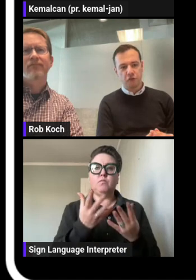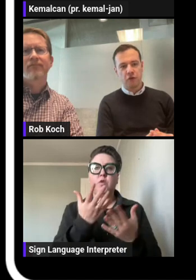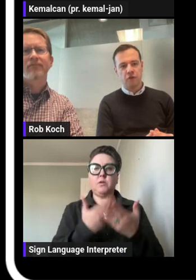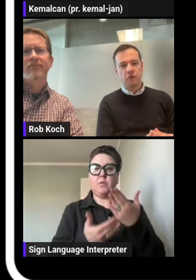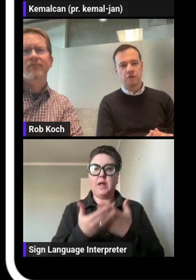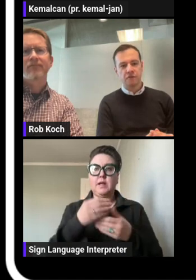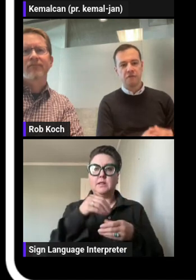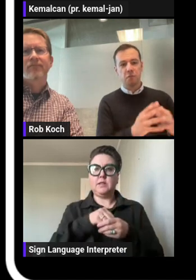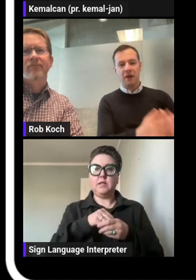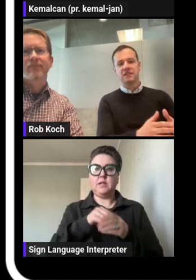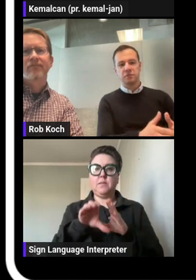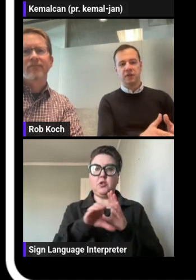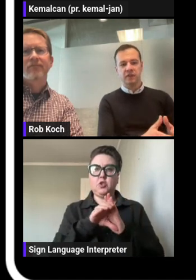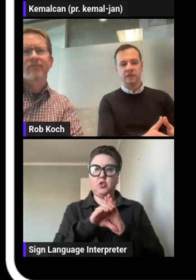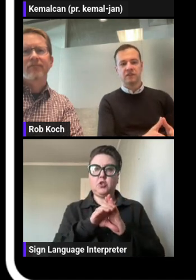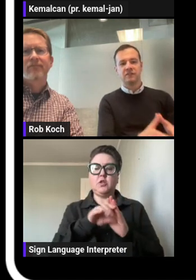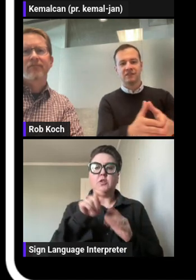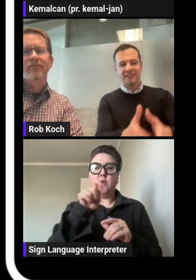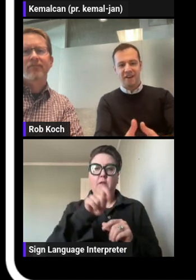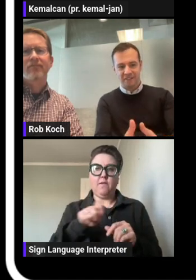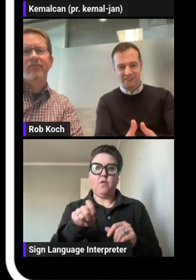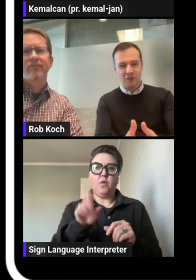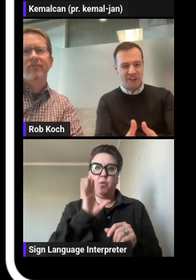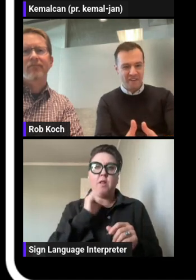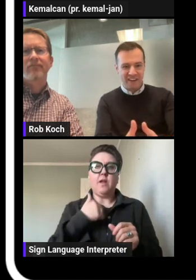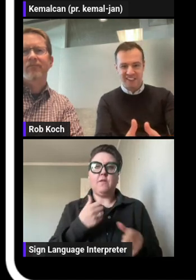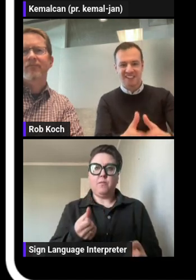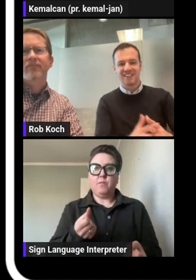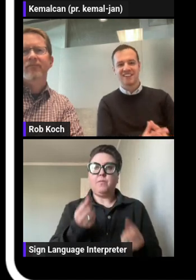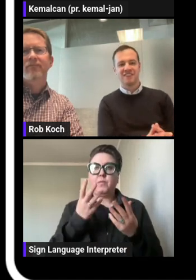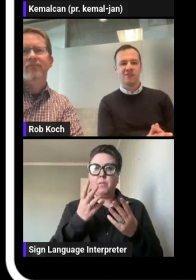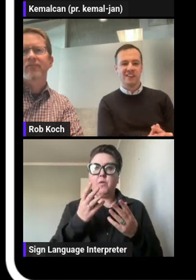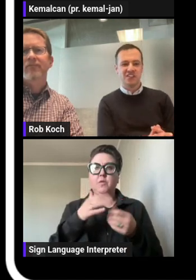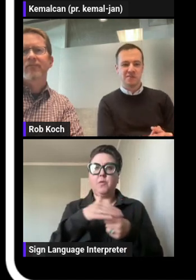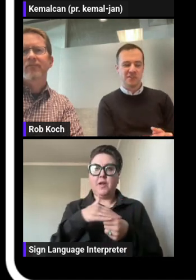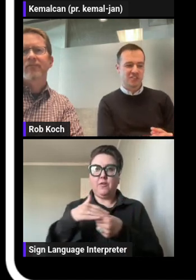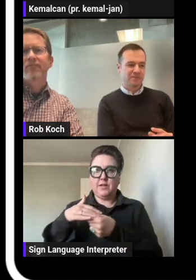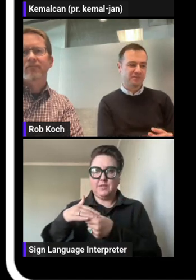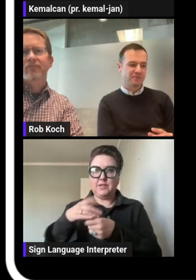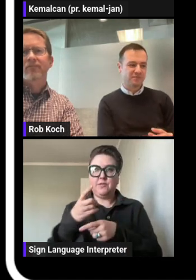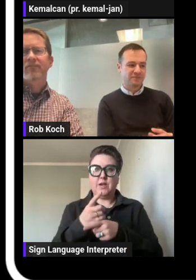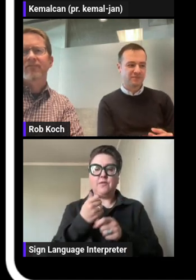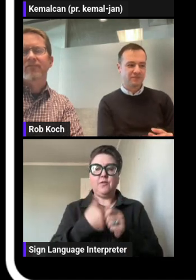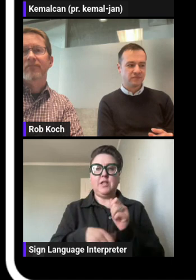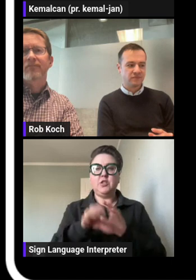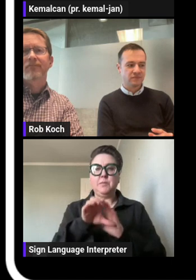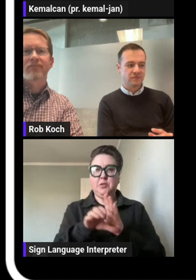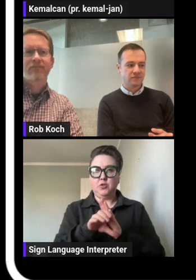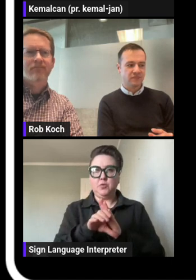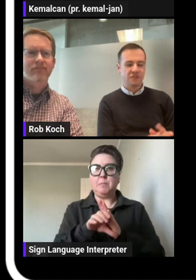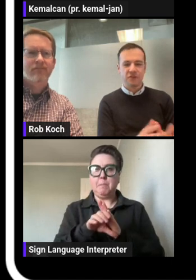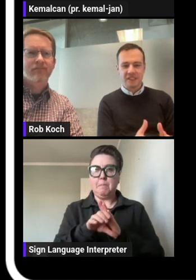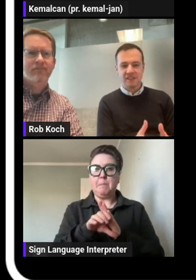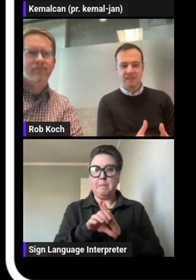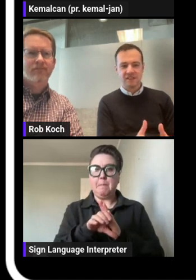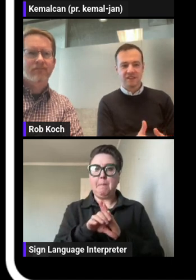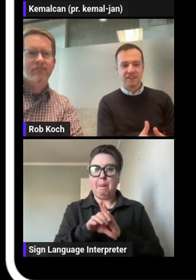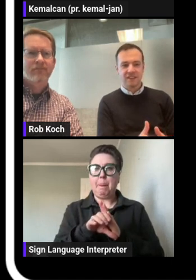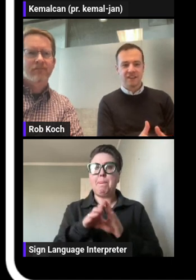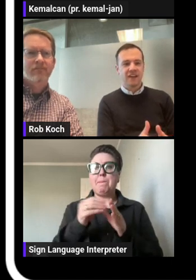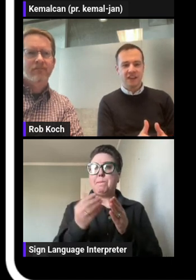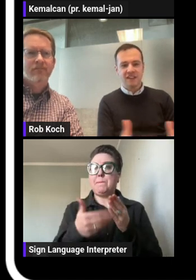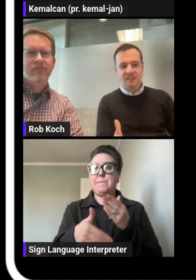image. Therefore, we have multiple those arrays for each image. And the